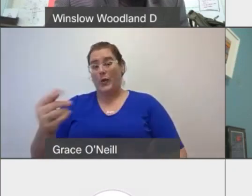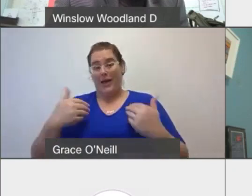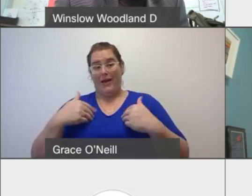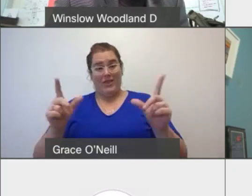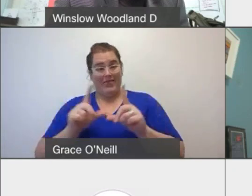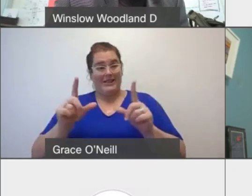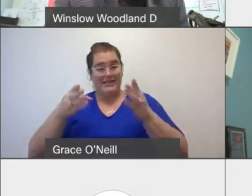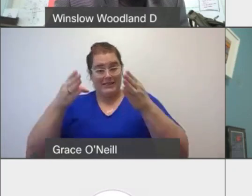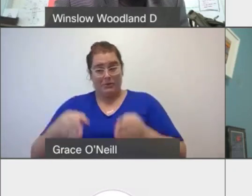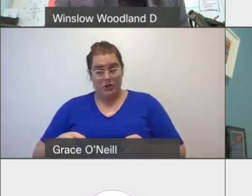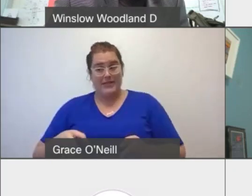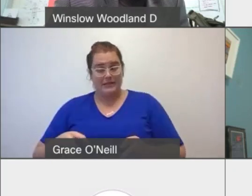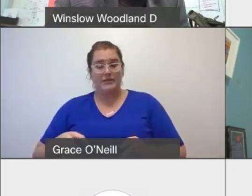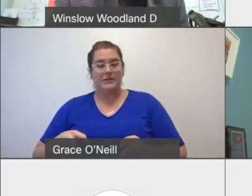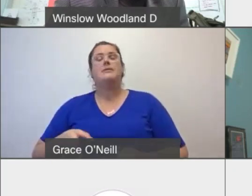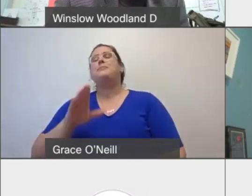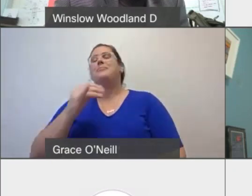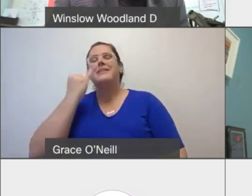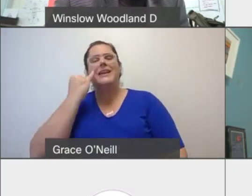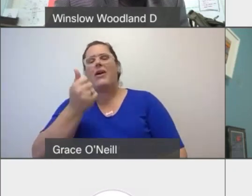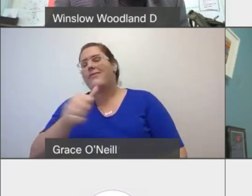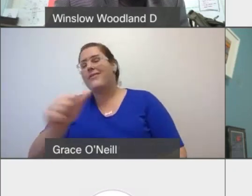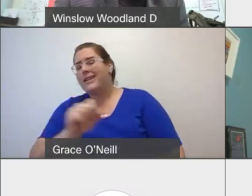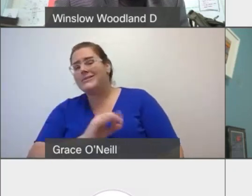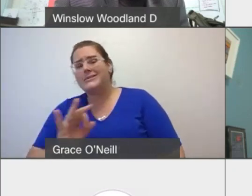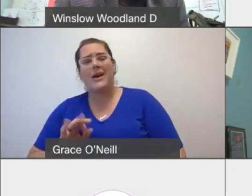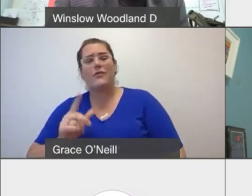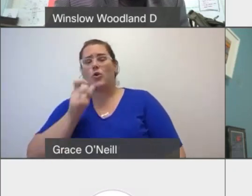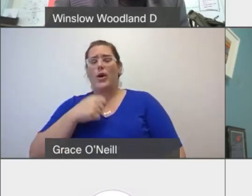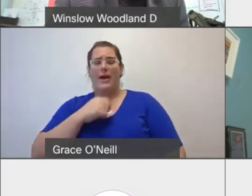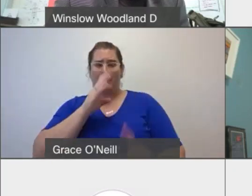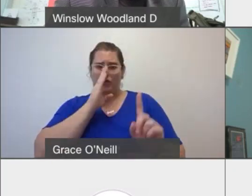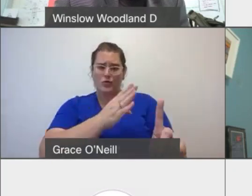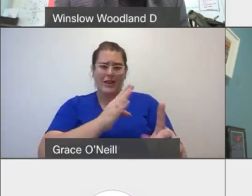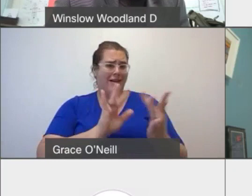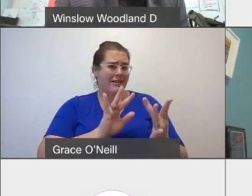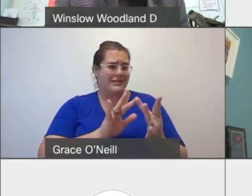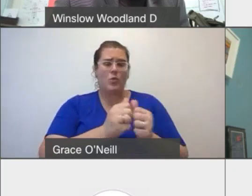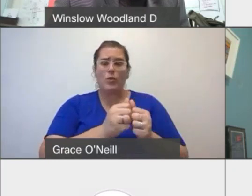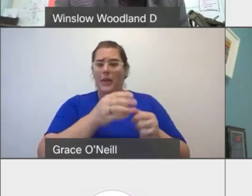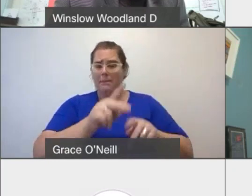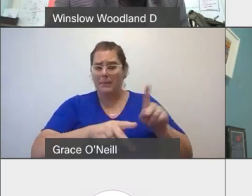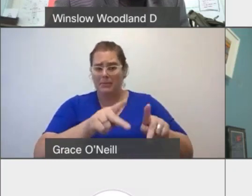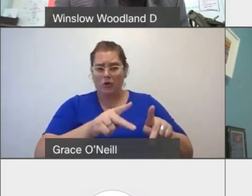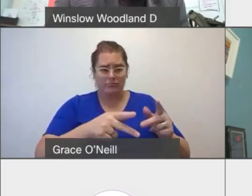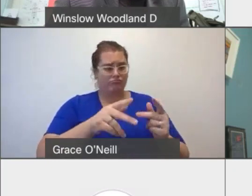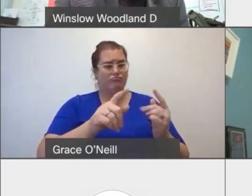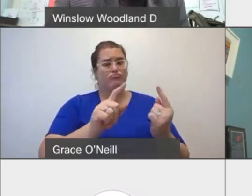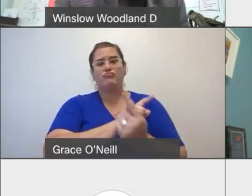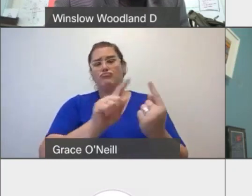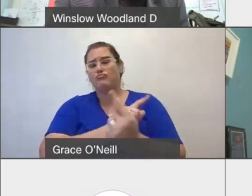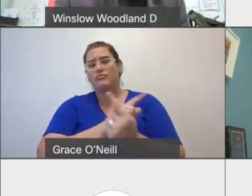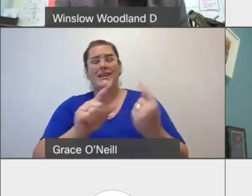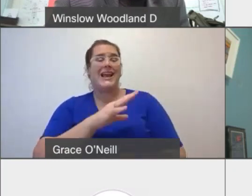you do need to, if you have any staff who have direct contact with people and you are a Medicaid provider with the District of